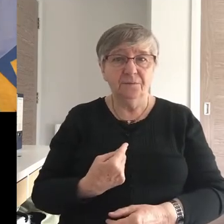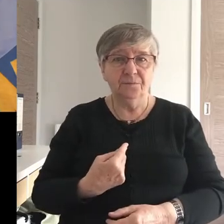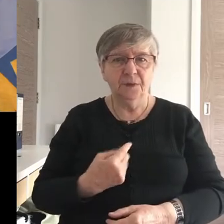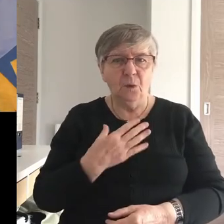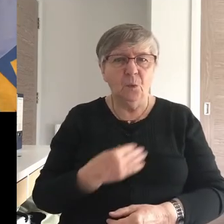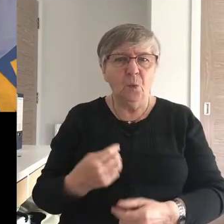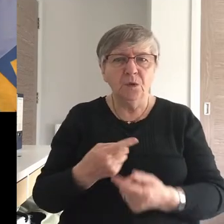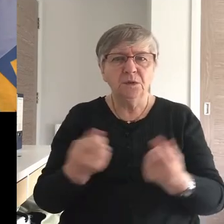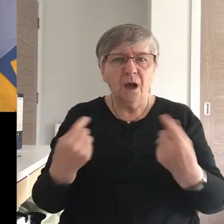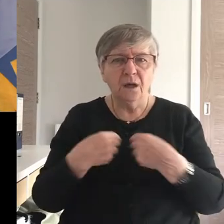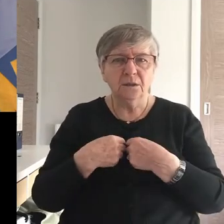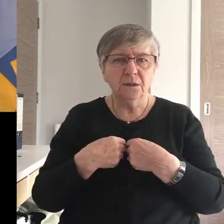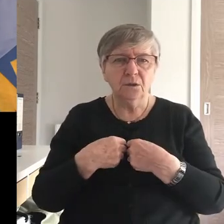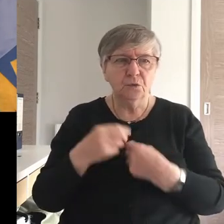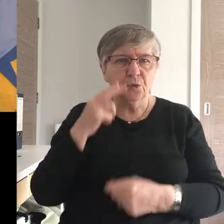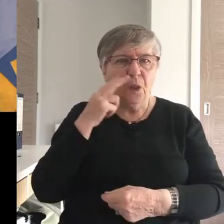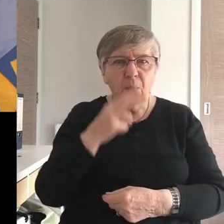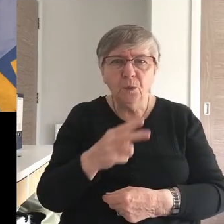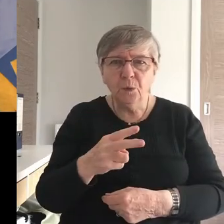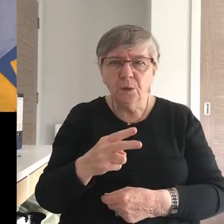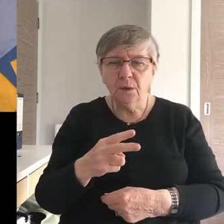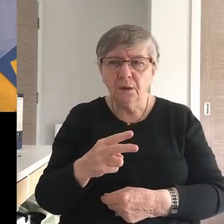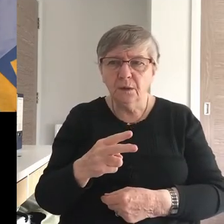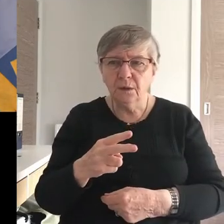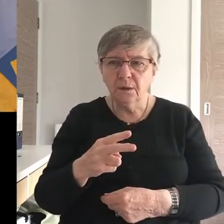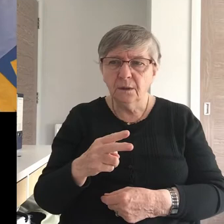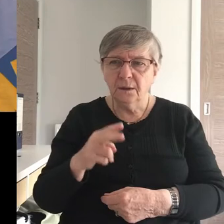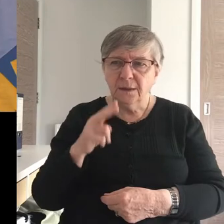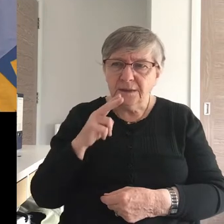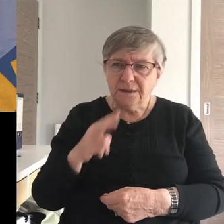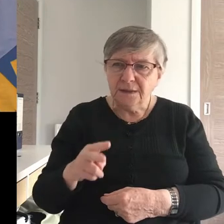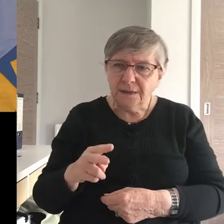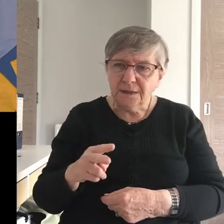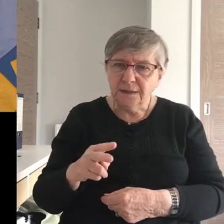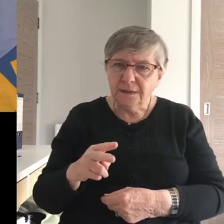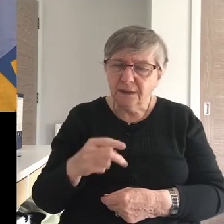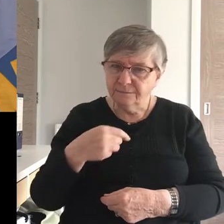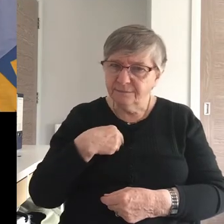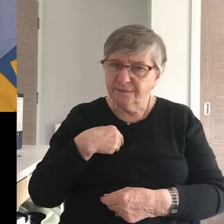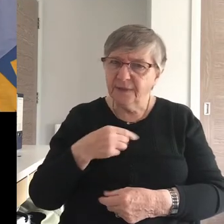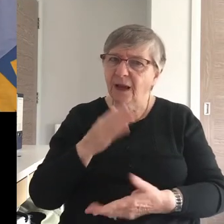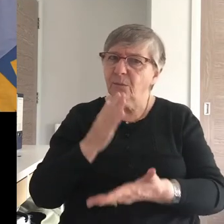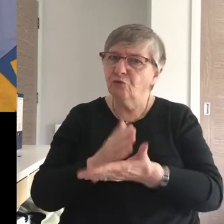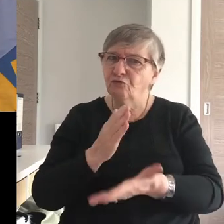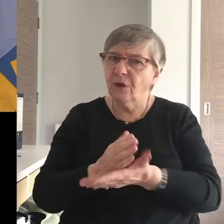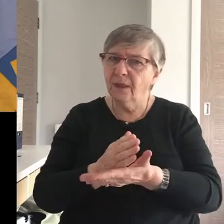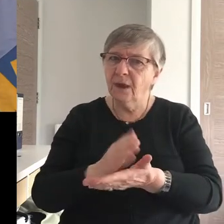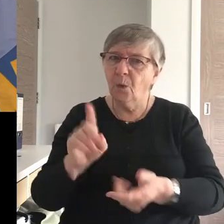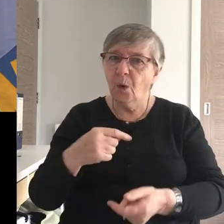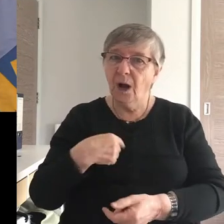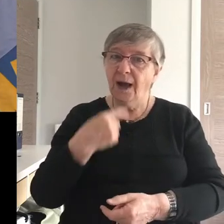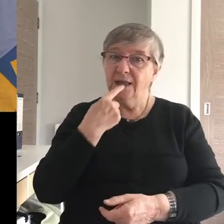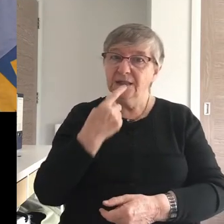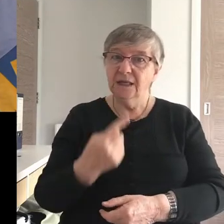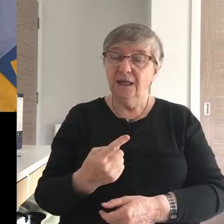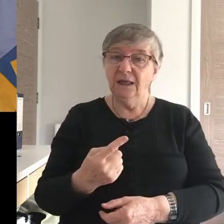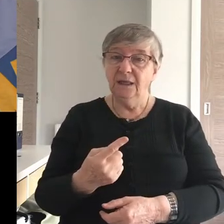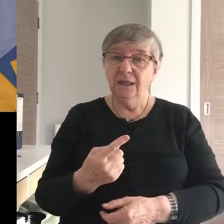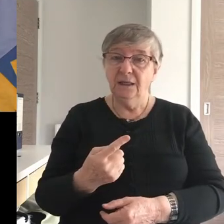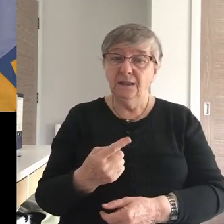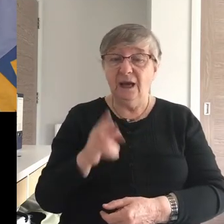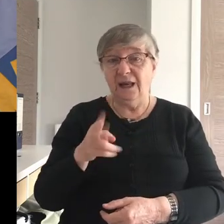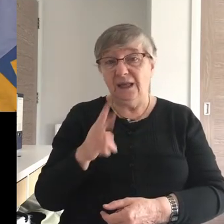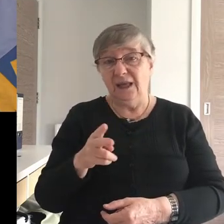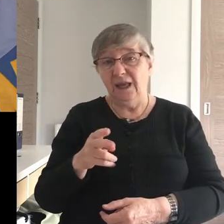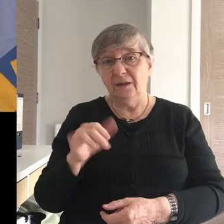He's wanting us to look and see, and that we really are what we claim to be. And again, you